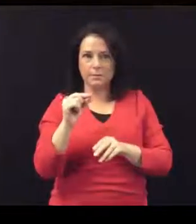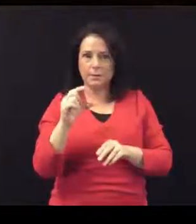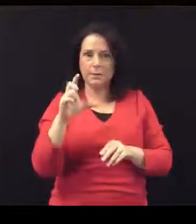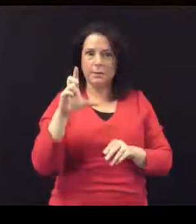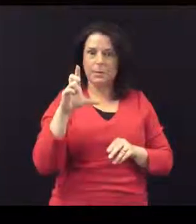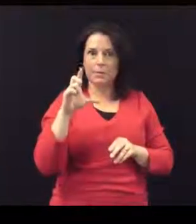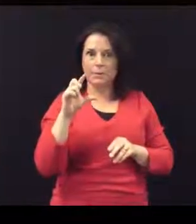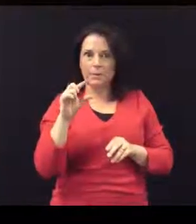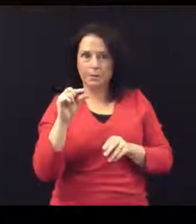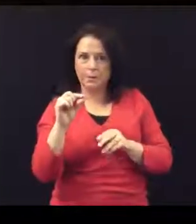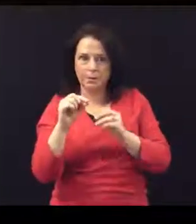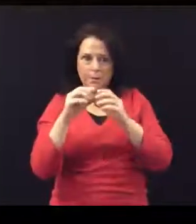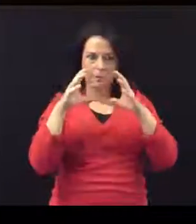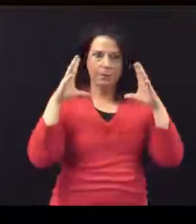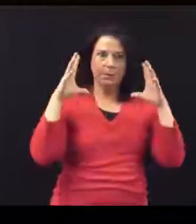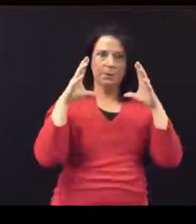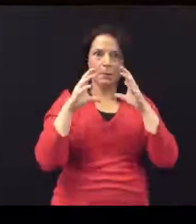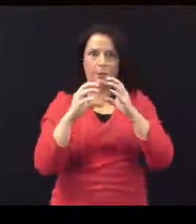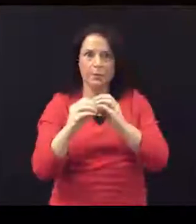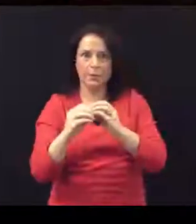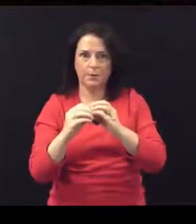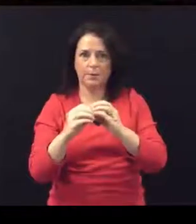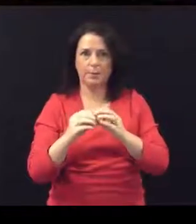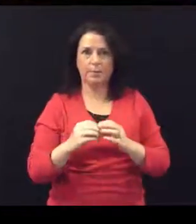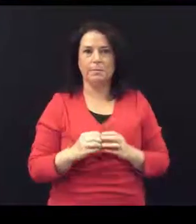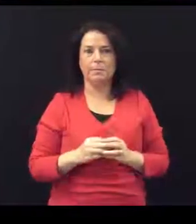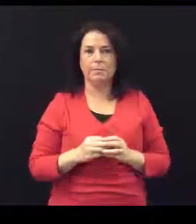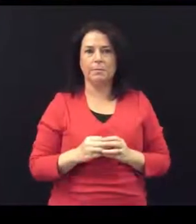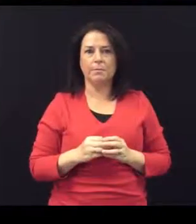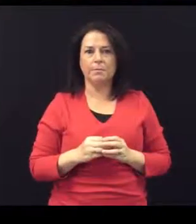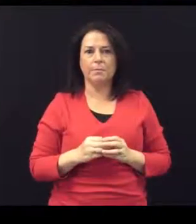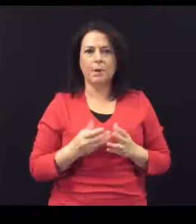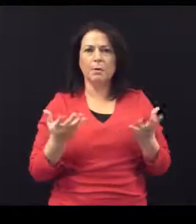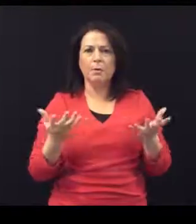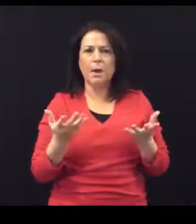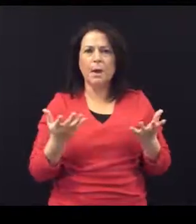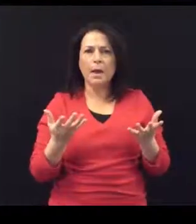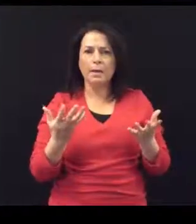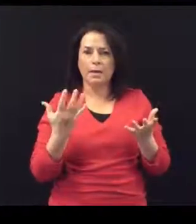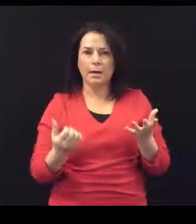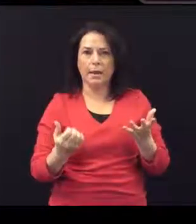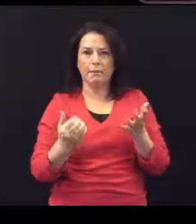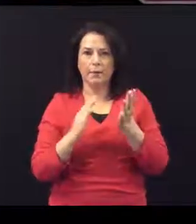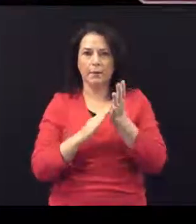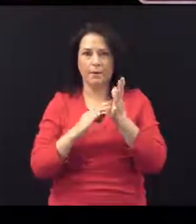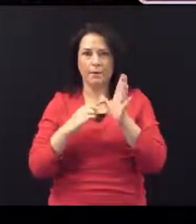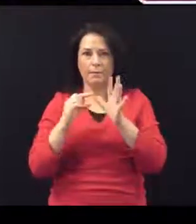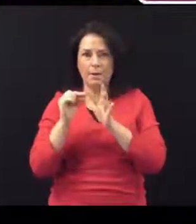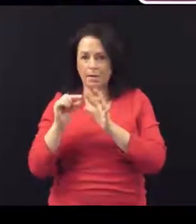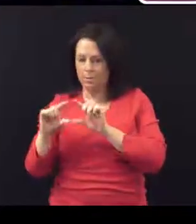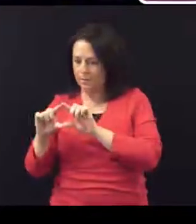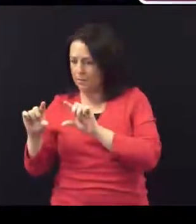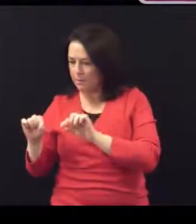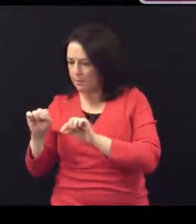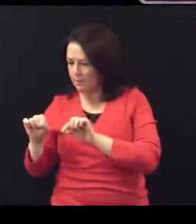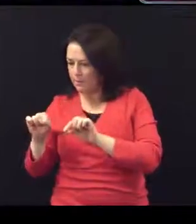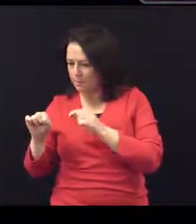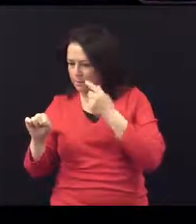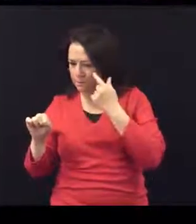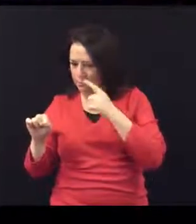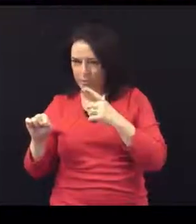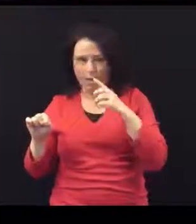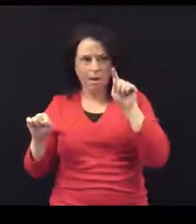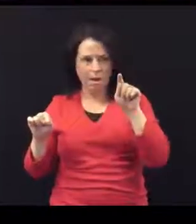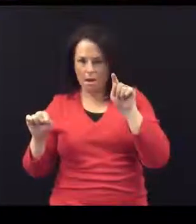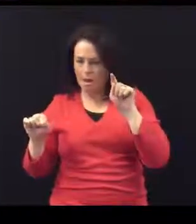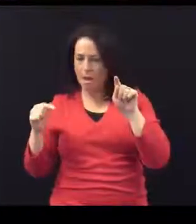and spread your fingers to zoom in and out. You can tell which direction you're viewing on the map by the highlighted segment in the small mini-map at